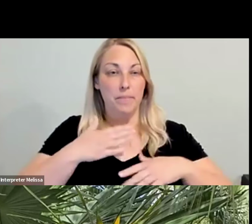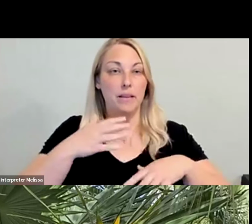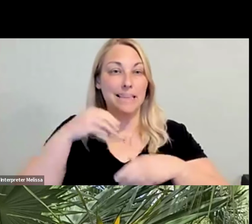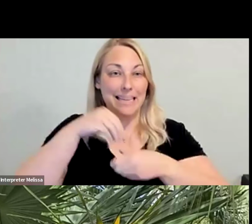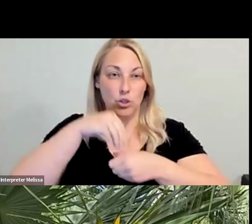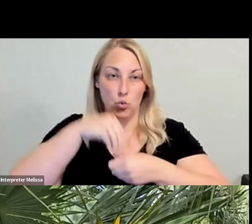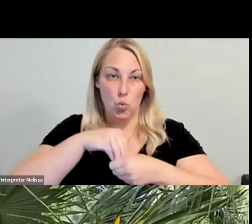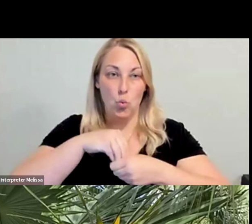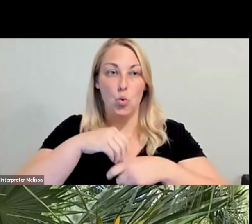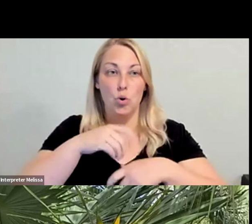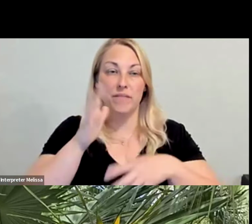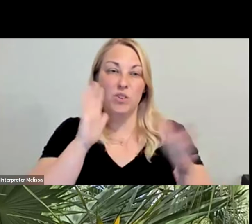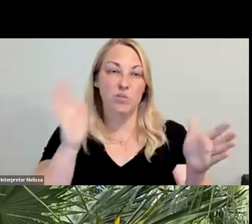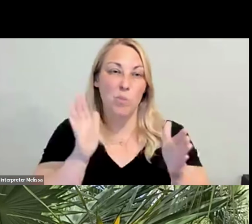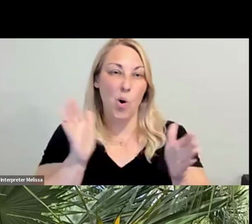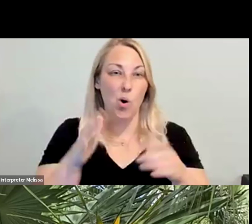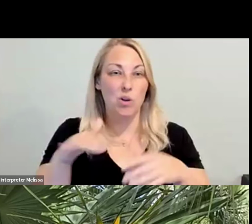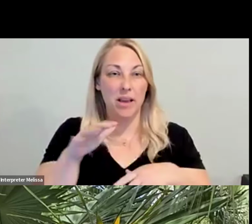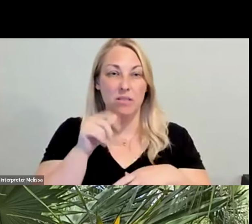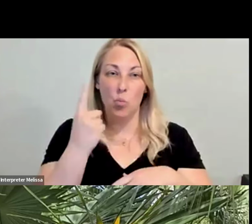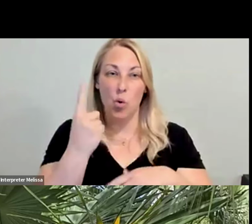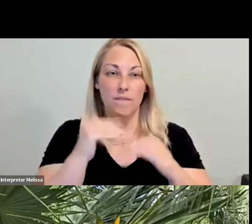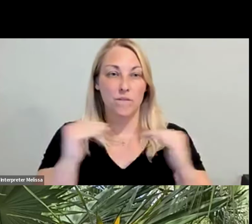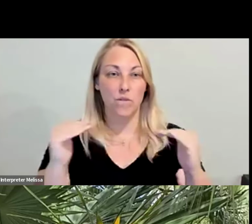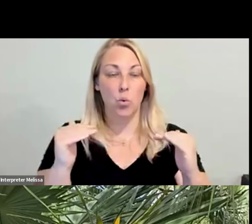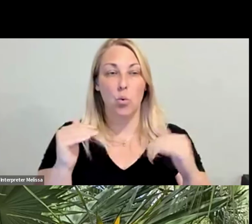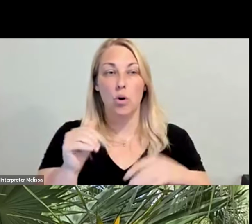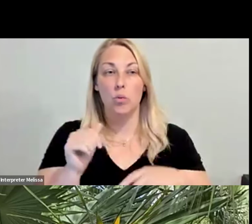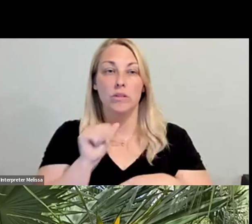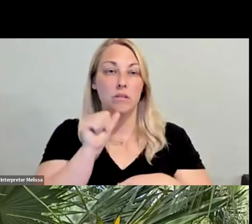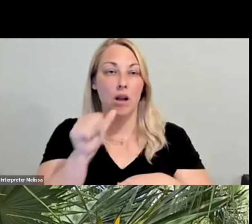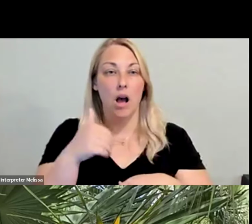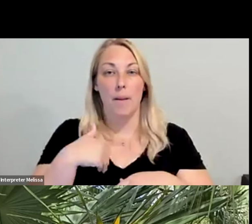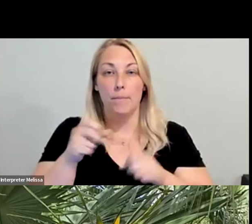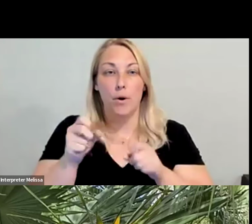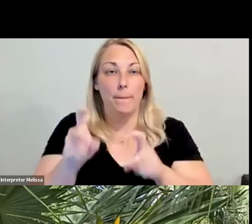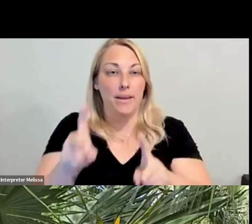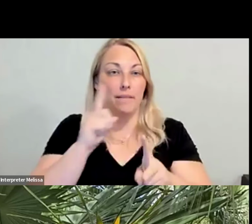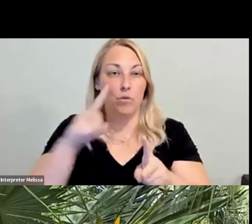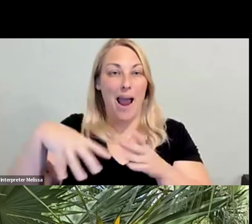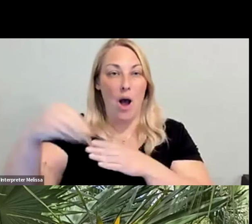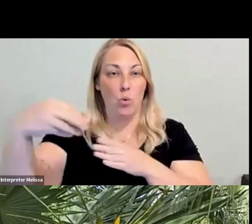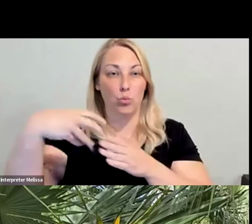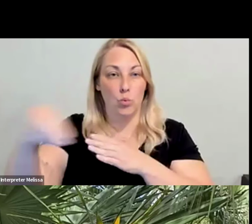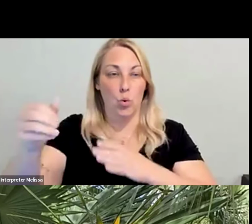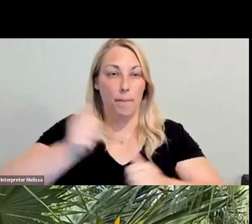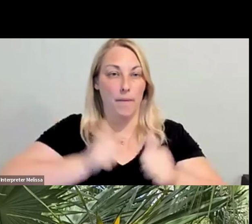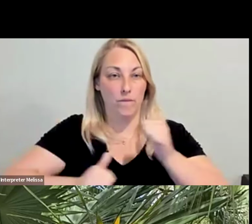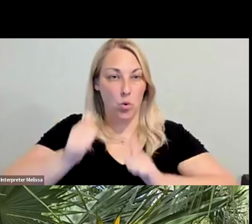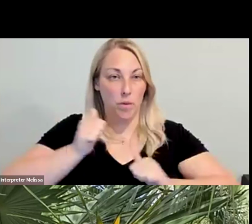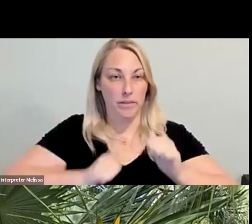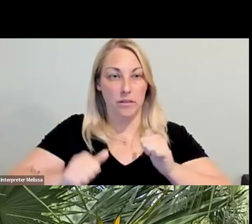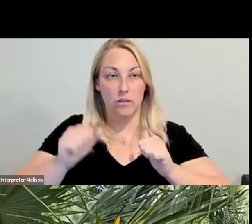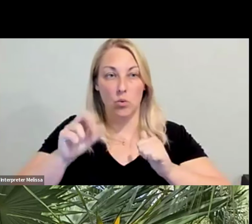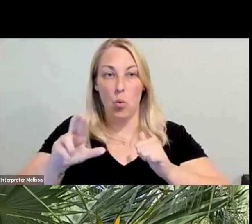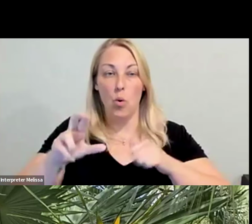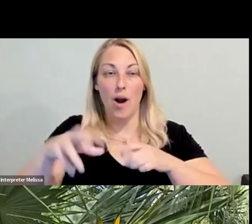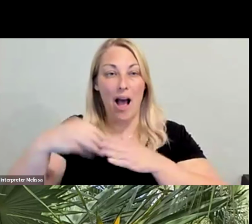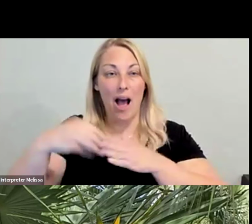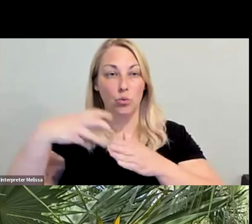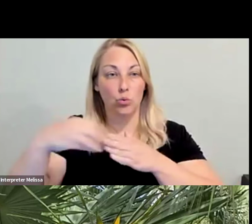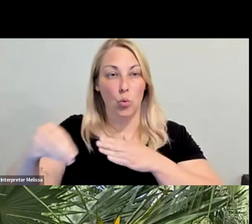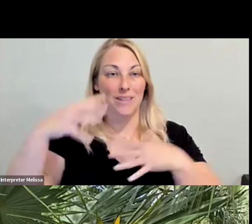the first floor, and we're not permitted to have any outside performances or outside amplification. So we're